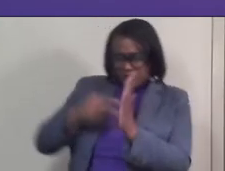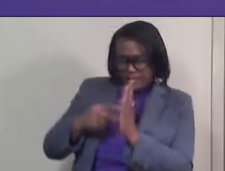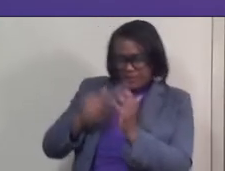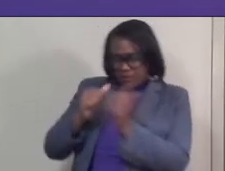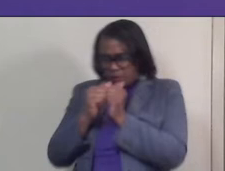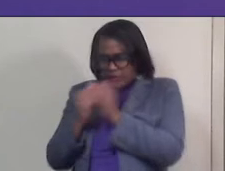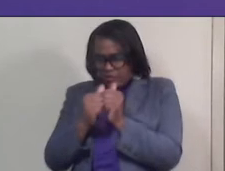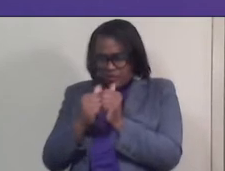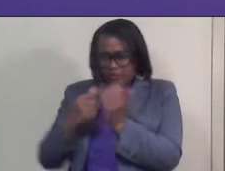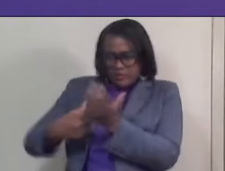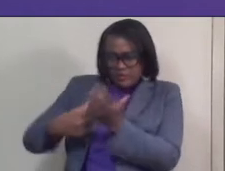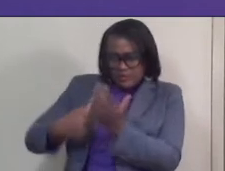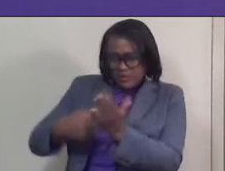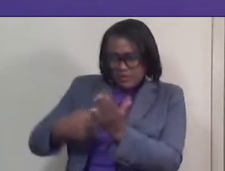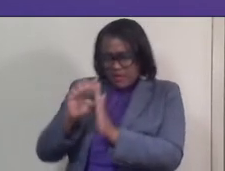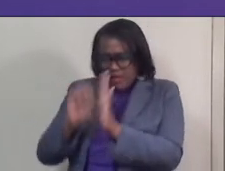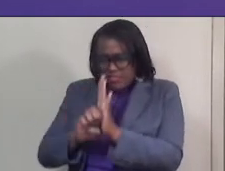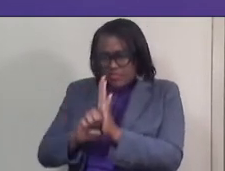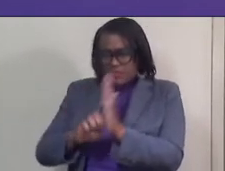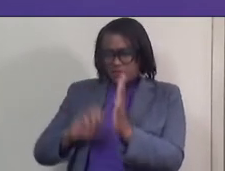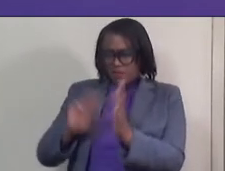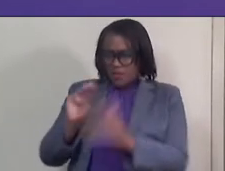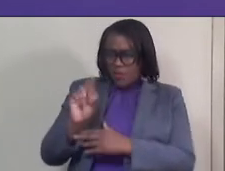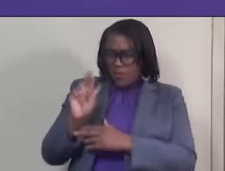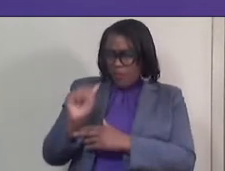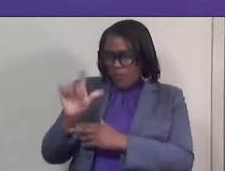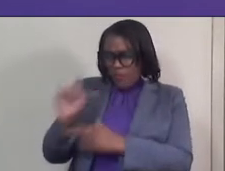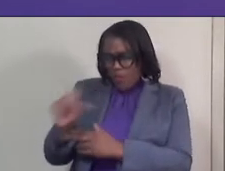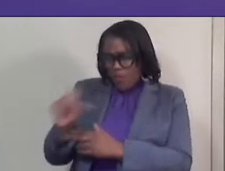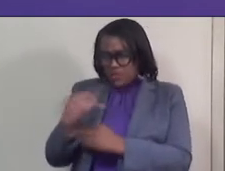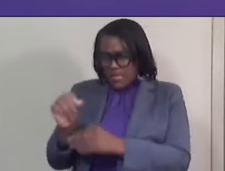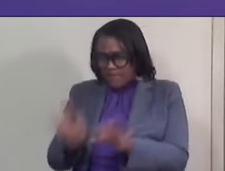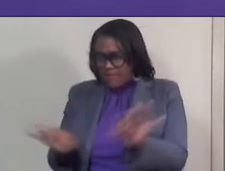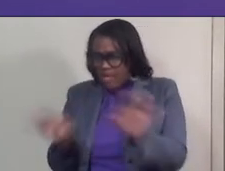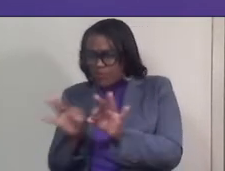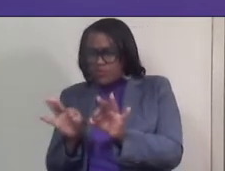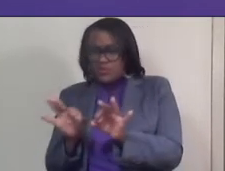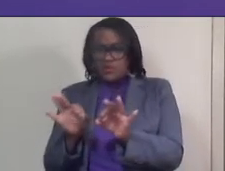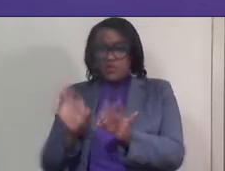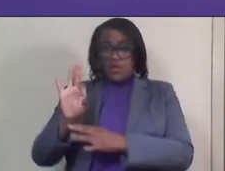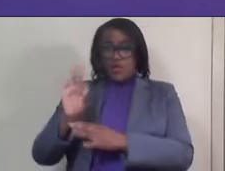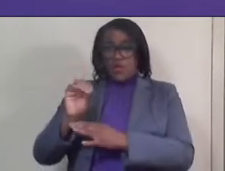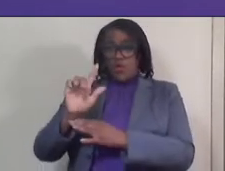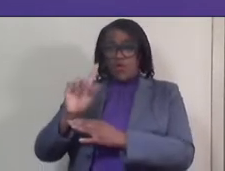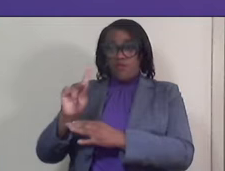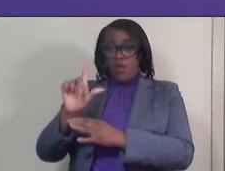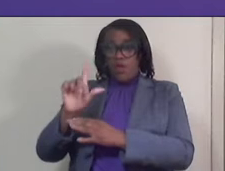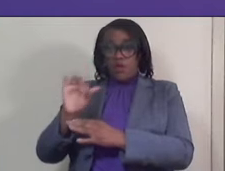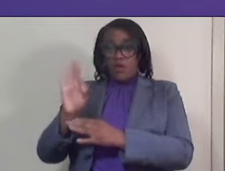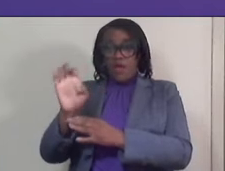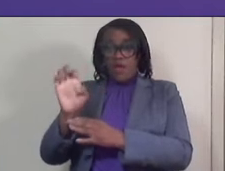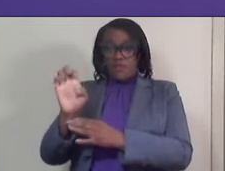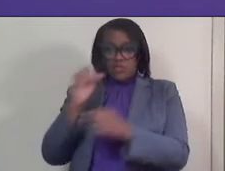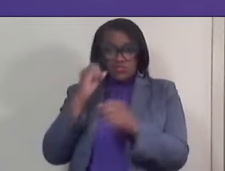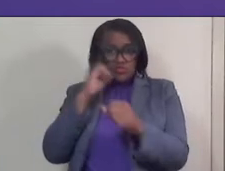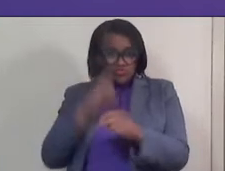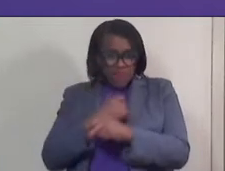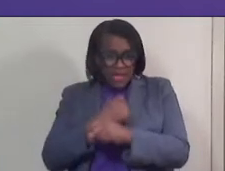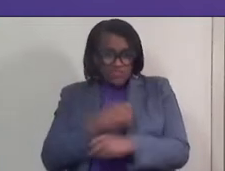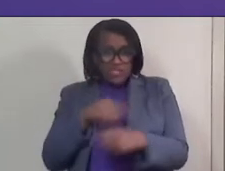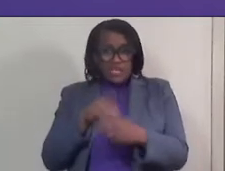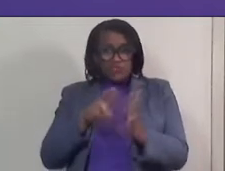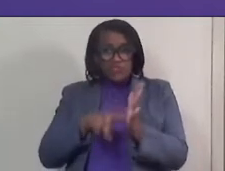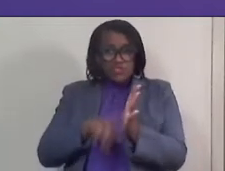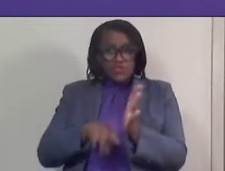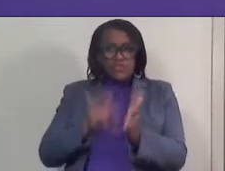ethics, morals, and values. To use a folklife strategy in research is to center the cultural expressions